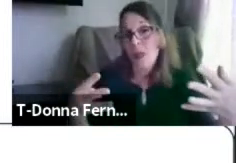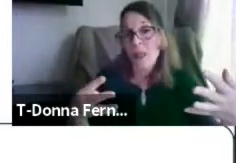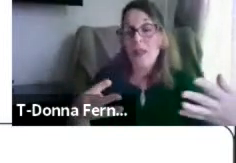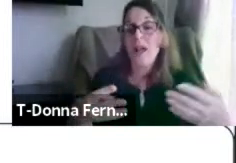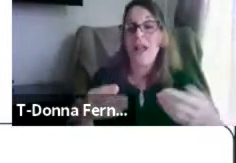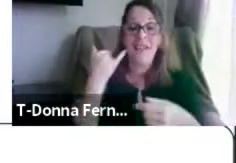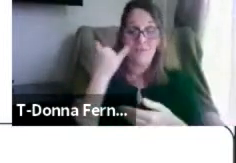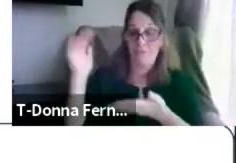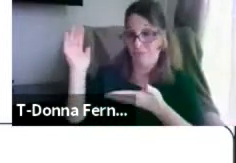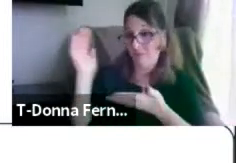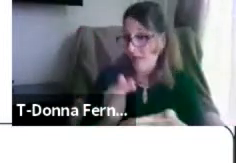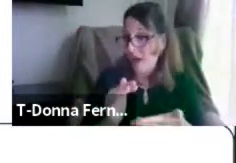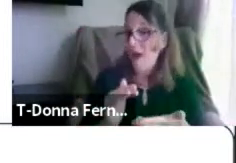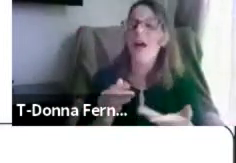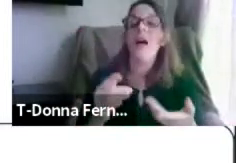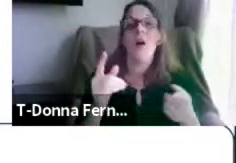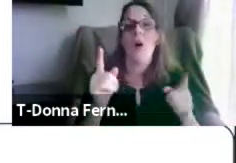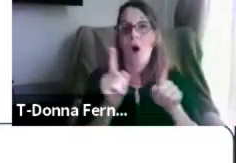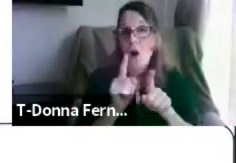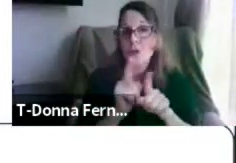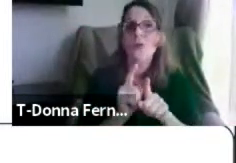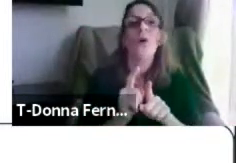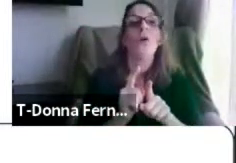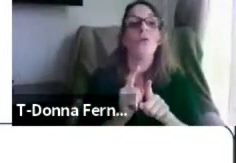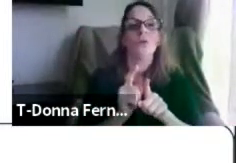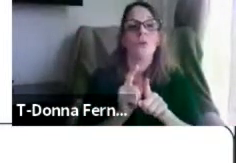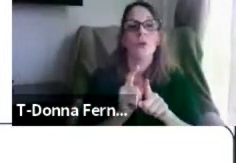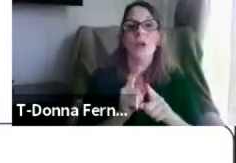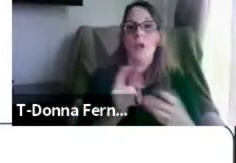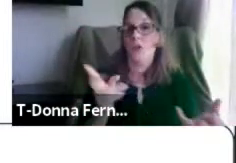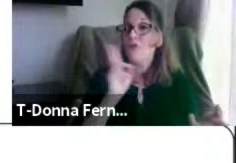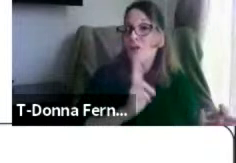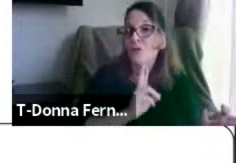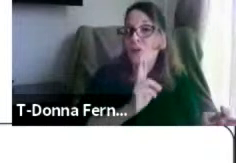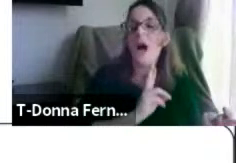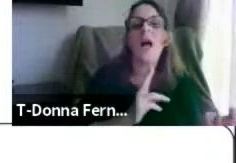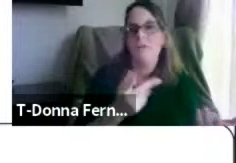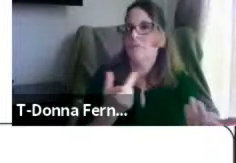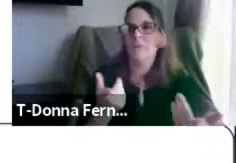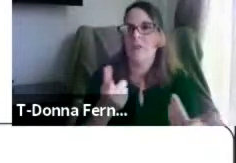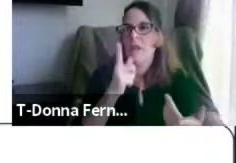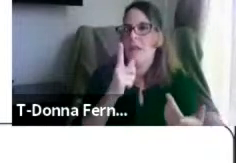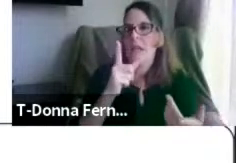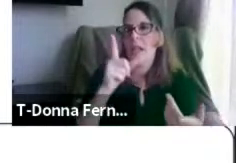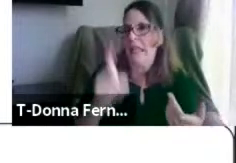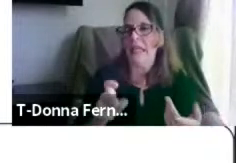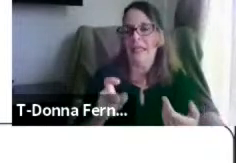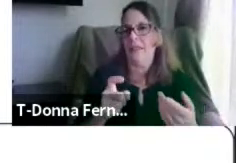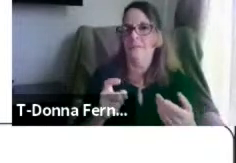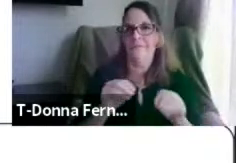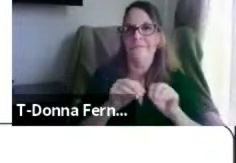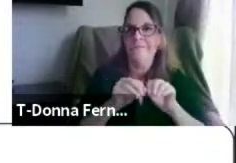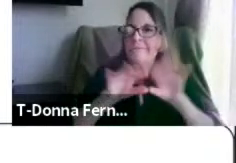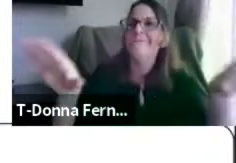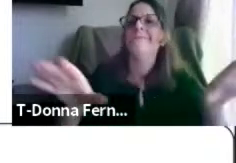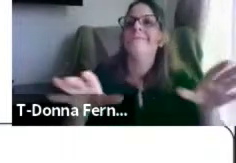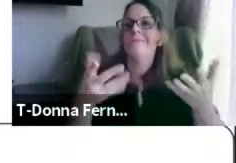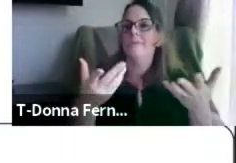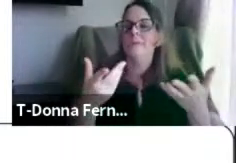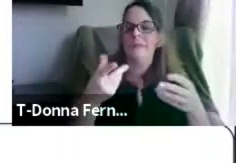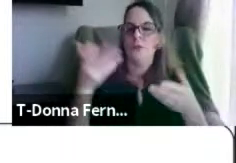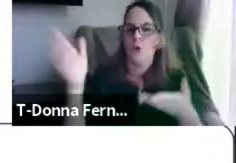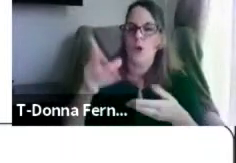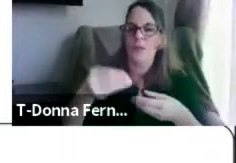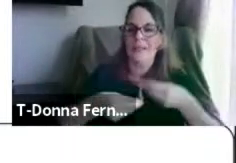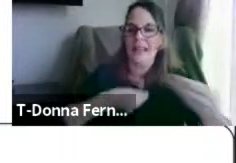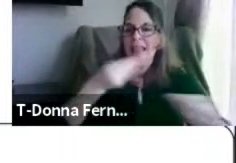reduced capacity at our restaurants, there's a reduced need for food. That being said, reduce that delivery schedule to